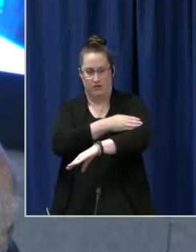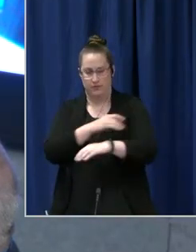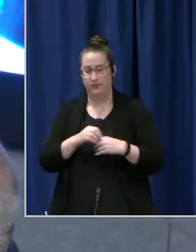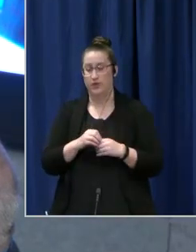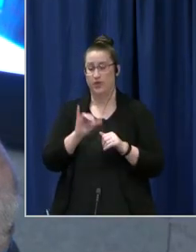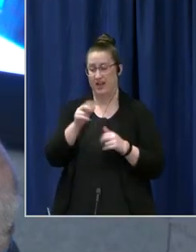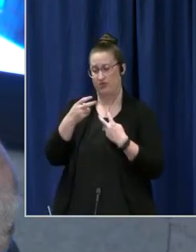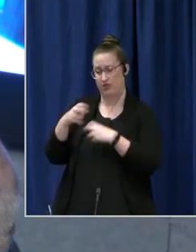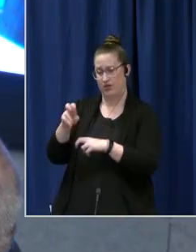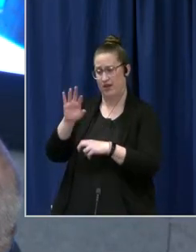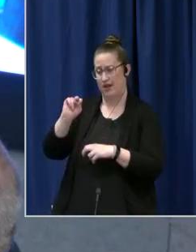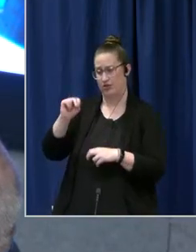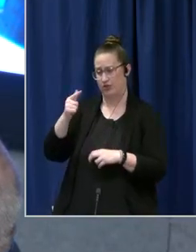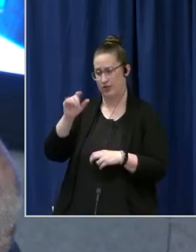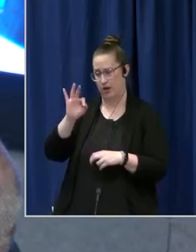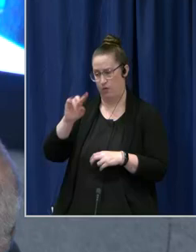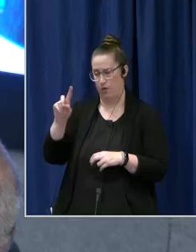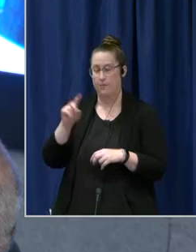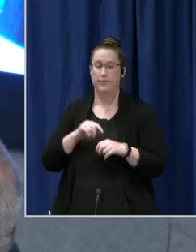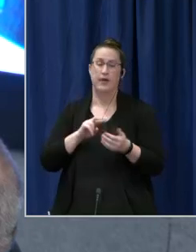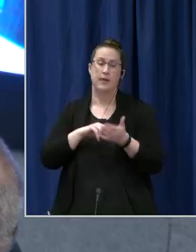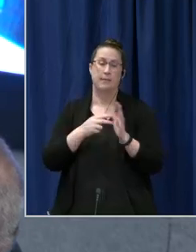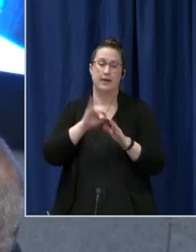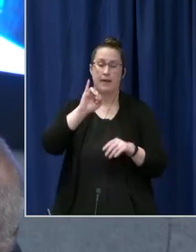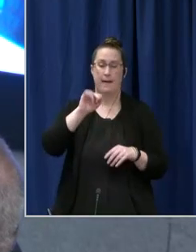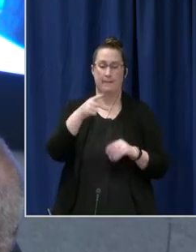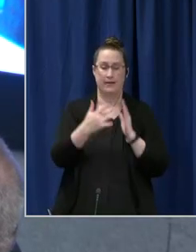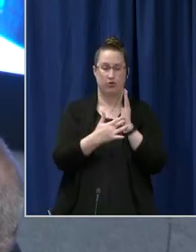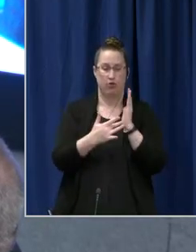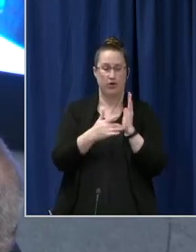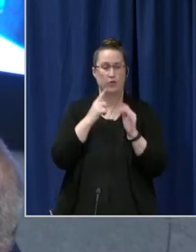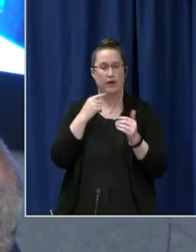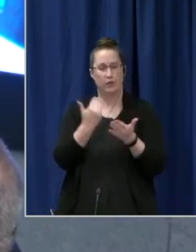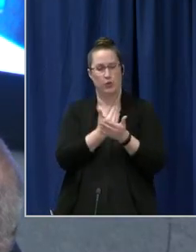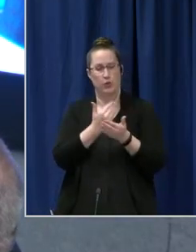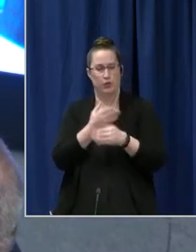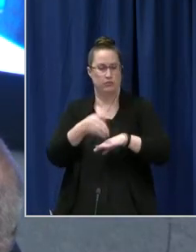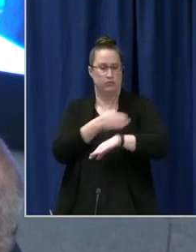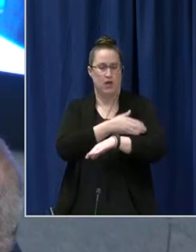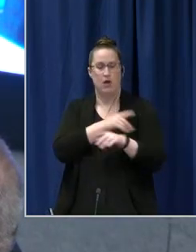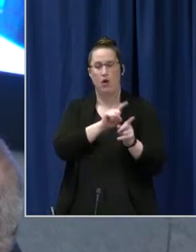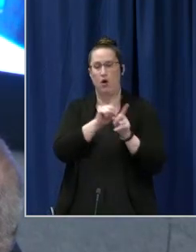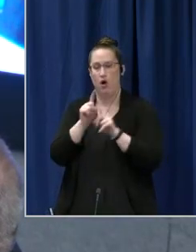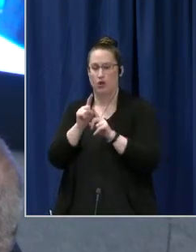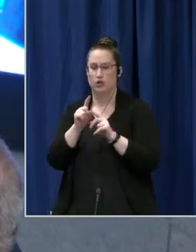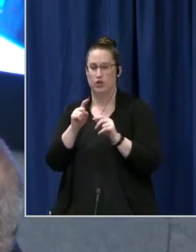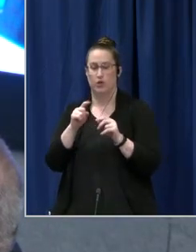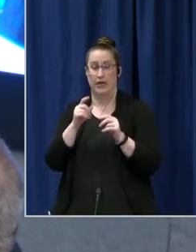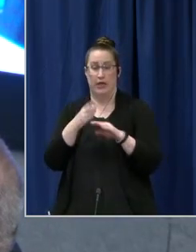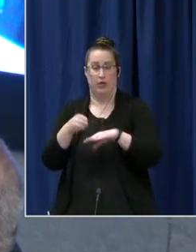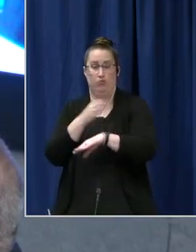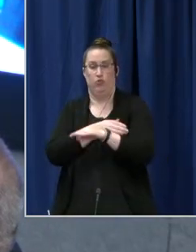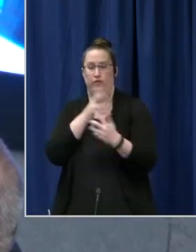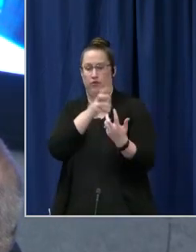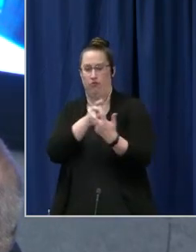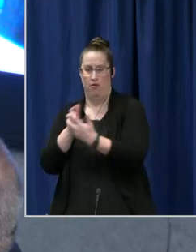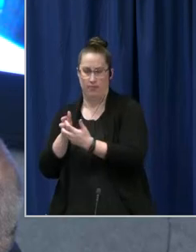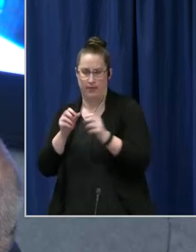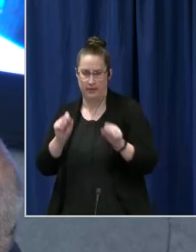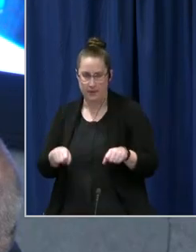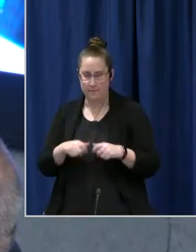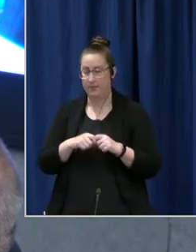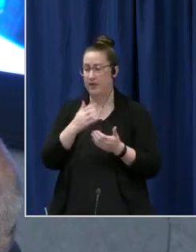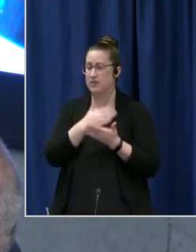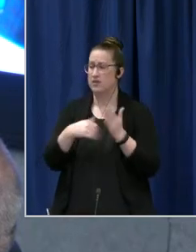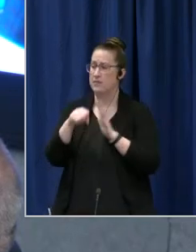NG911, IP-based technologies will provide new capabilities and improved interoperability and system resilience. Some states report that